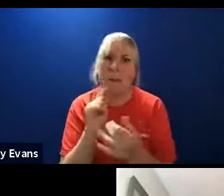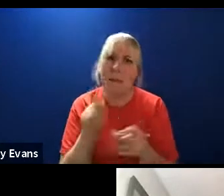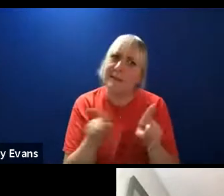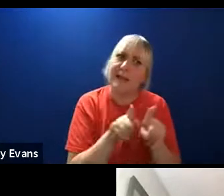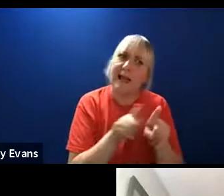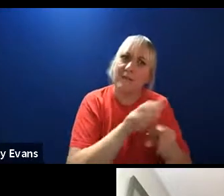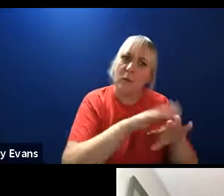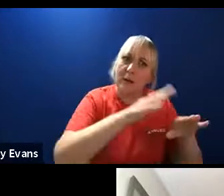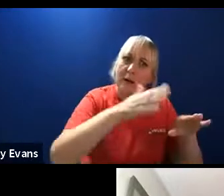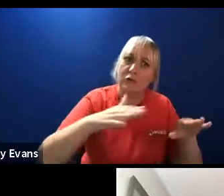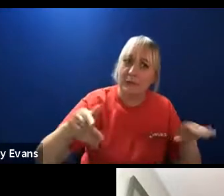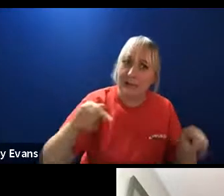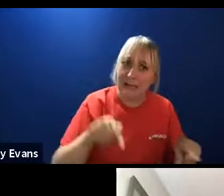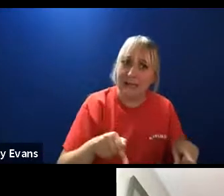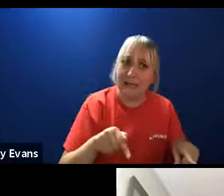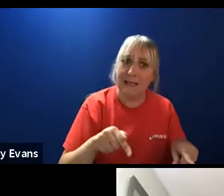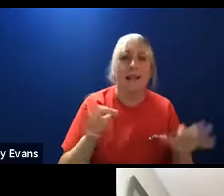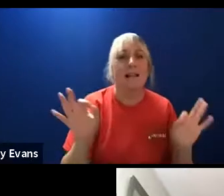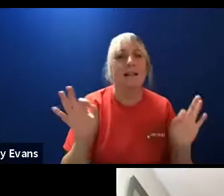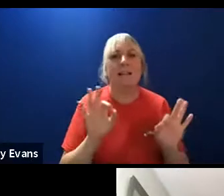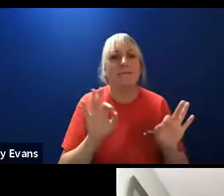sometimes.